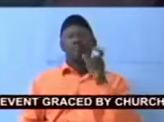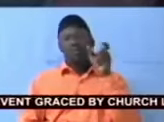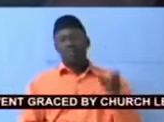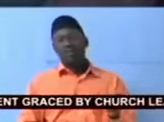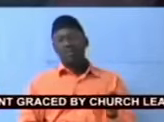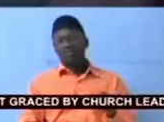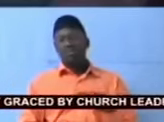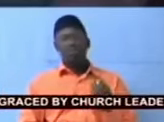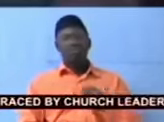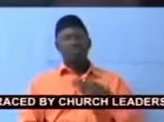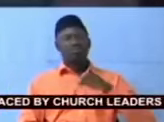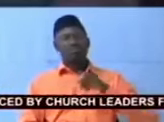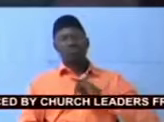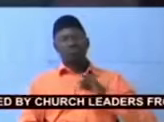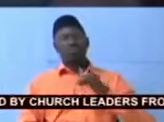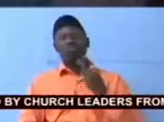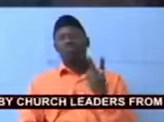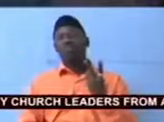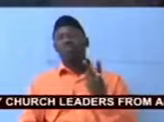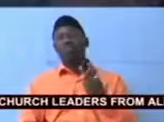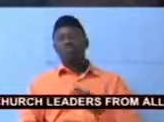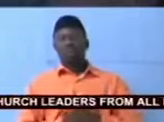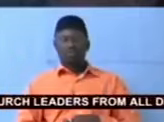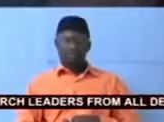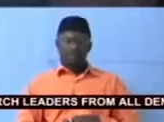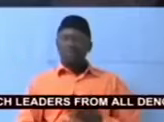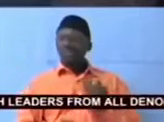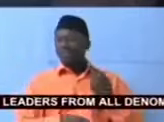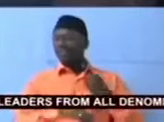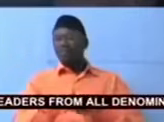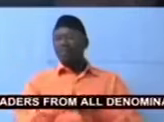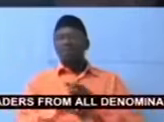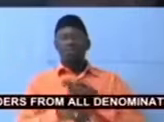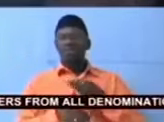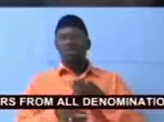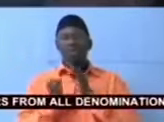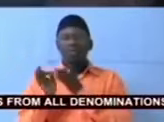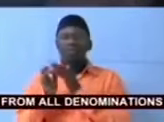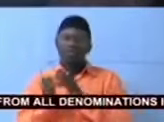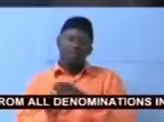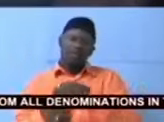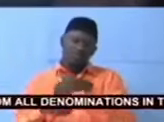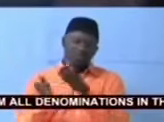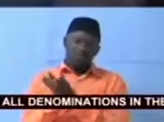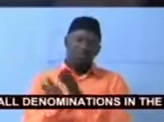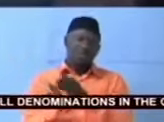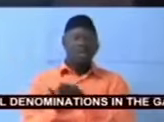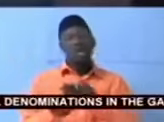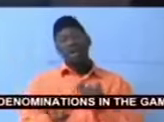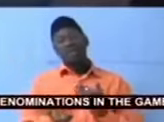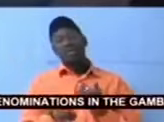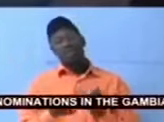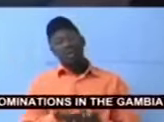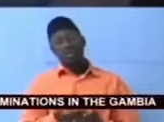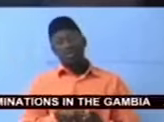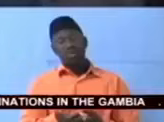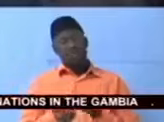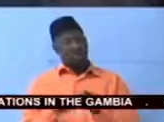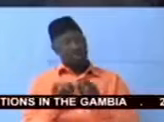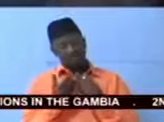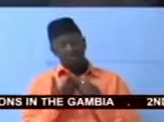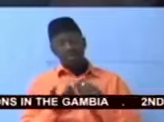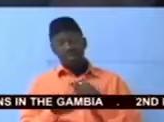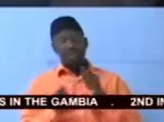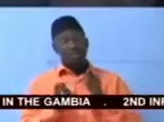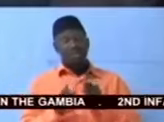ñettel, and so therefore I could not just tell the parties that, well, I was informed that this case should be transferred, so it has to be